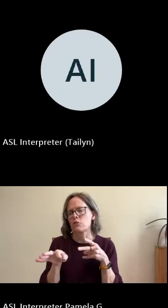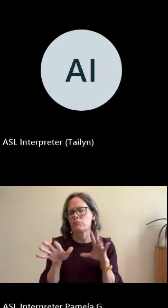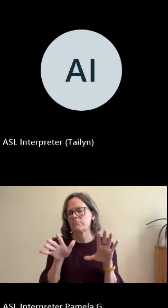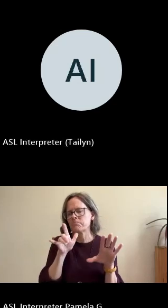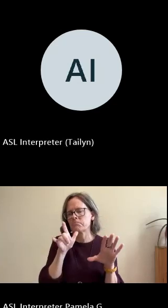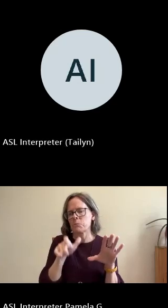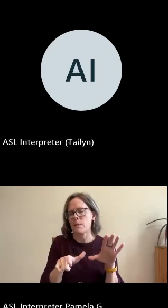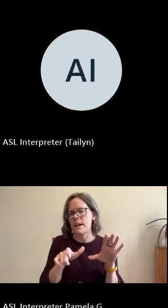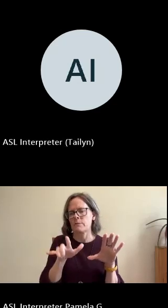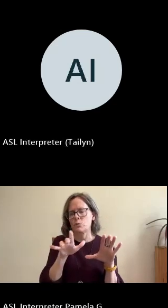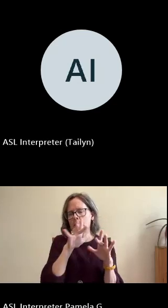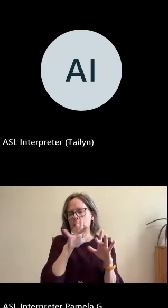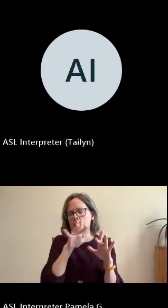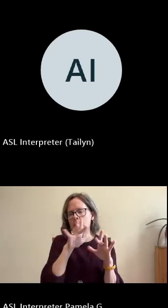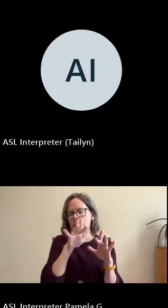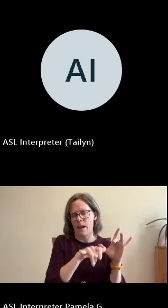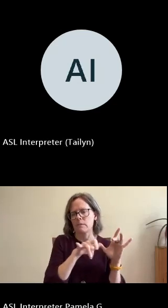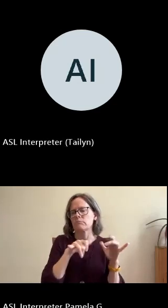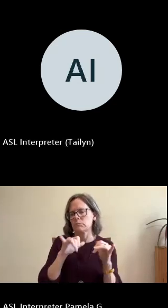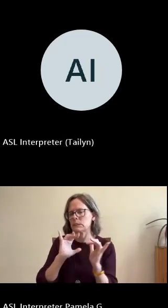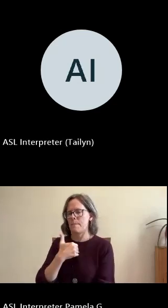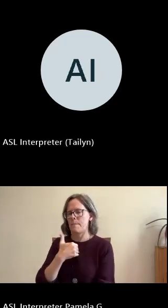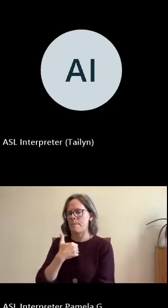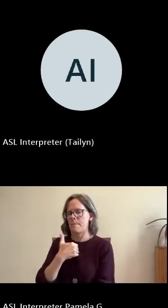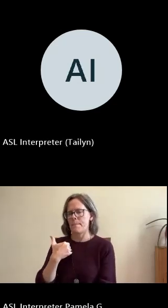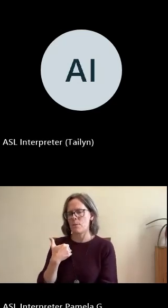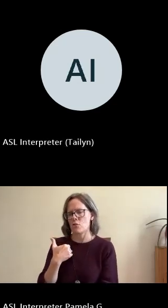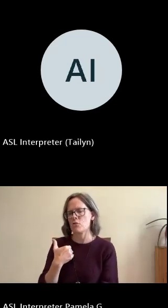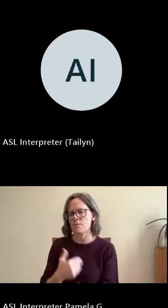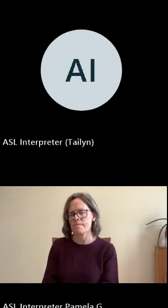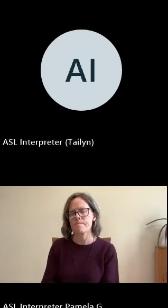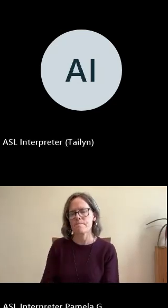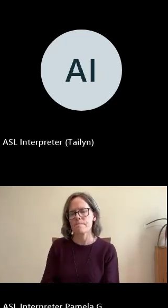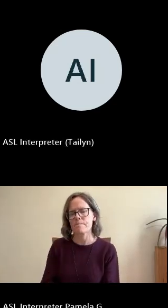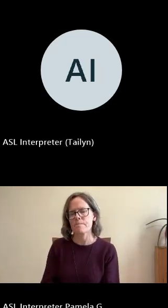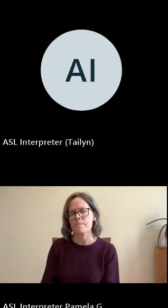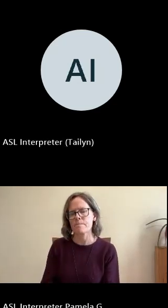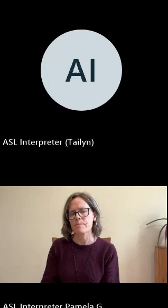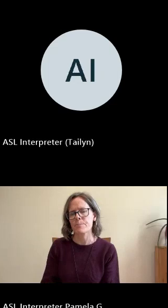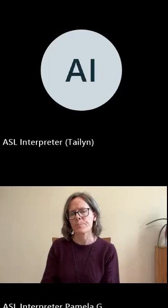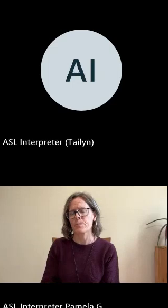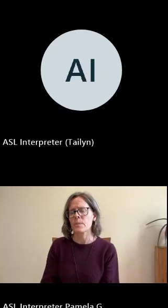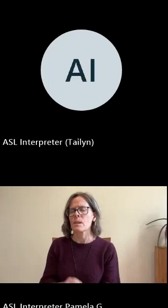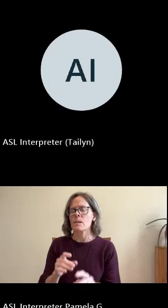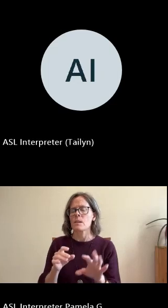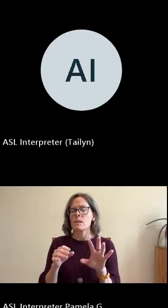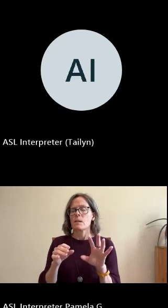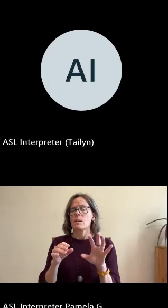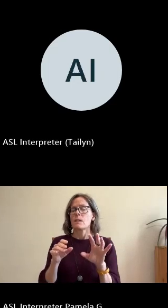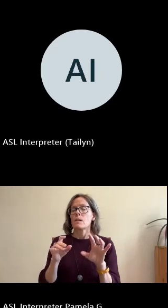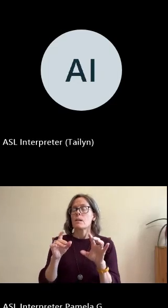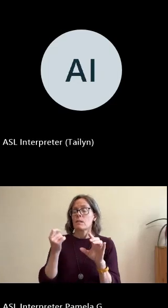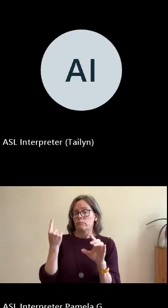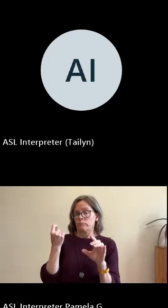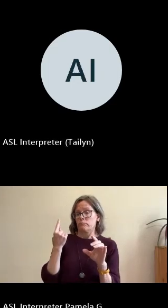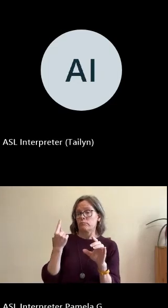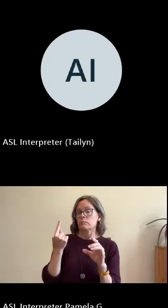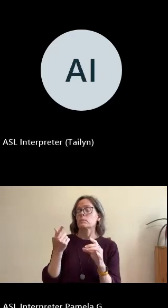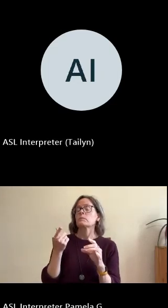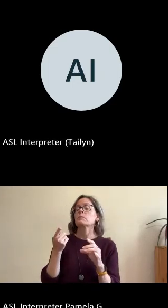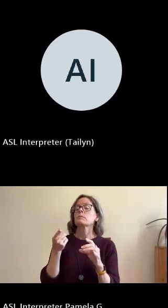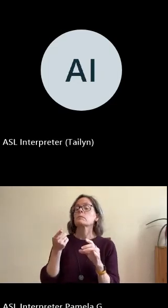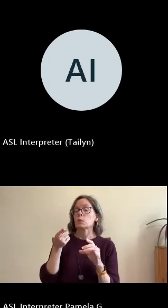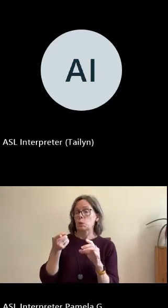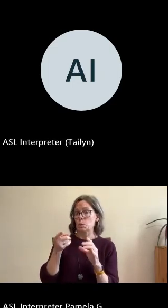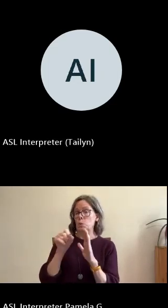it and still become a member of MAPE. There is an important factor here. By becoming a state worker, you